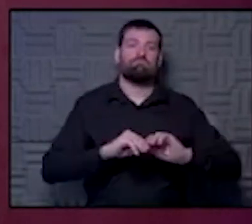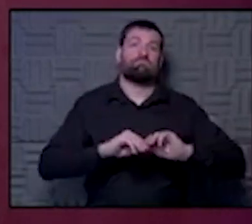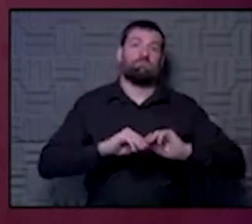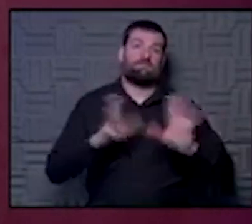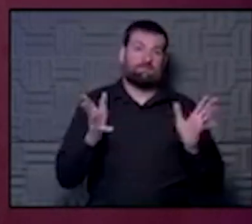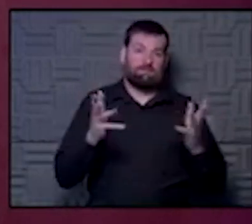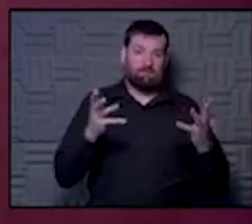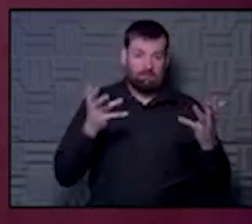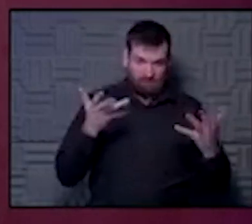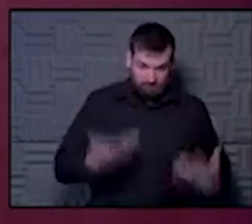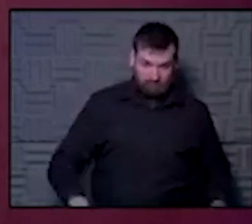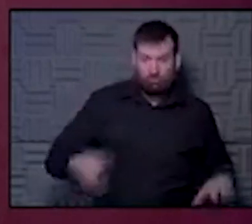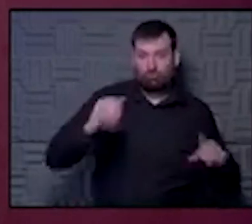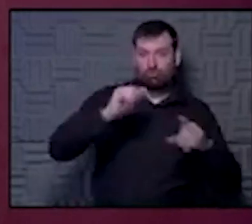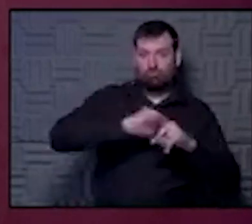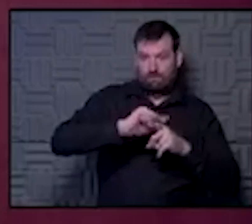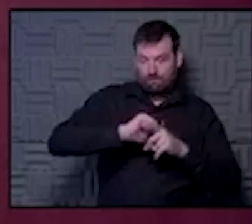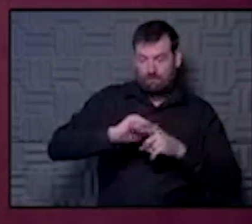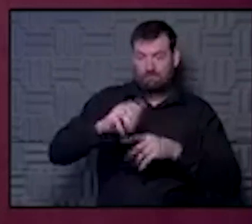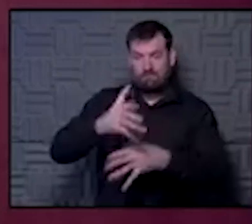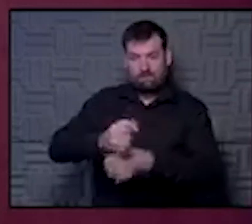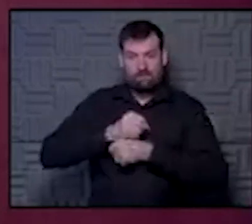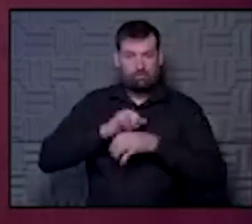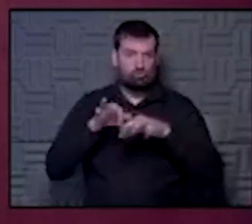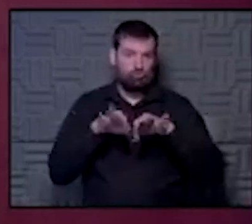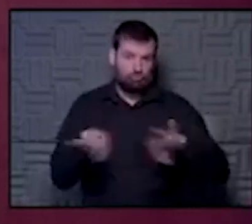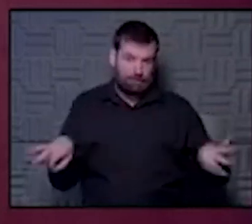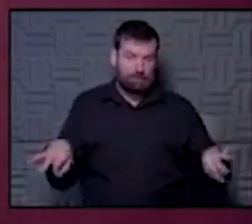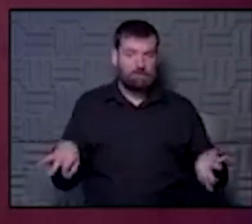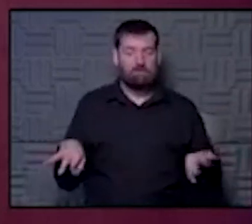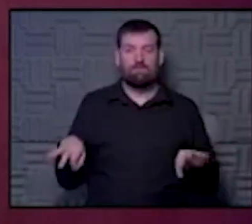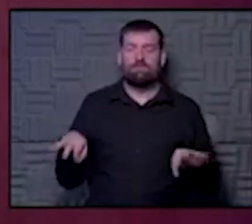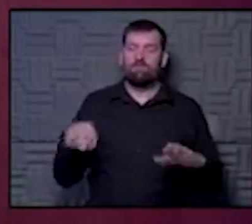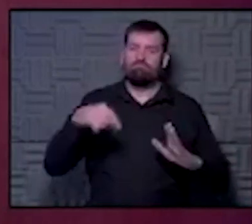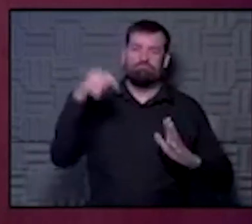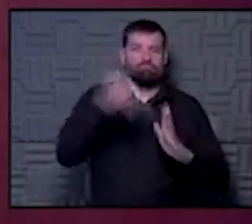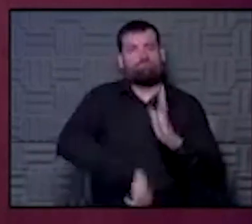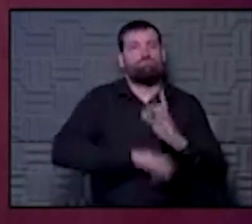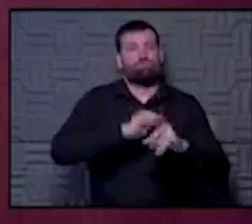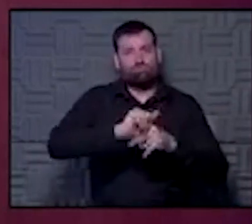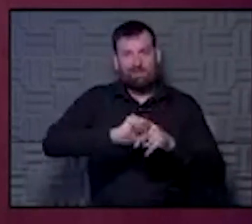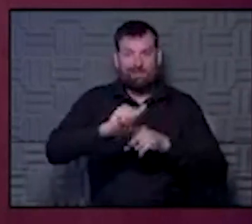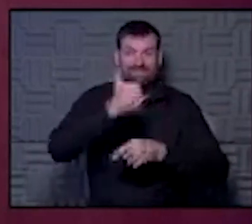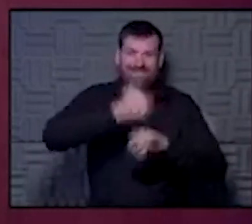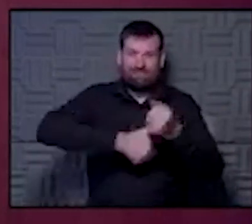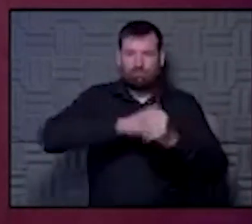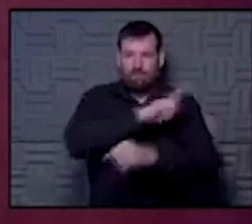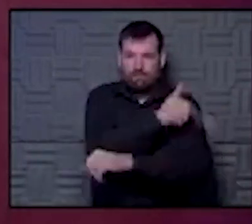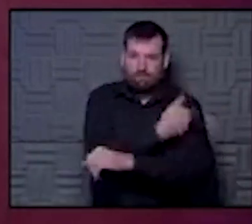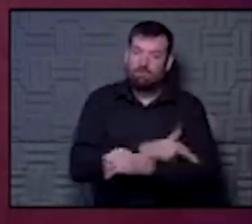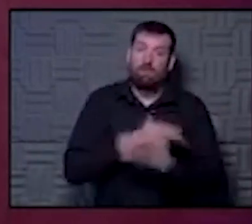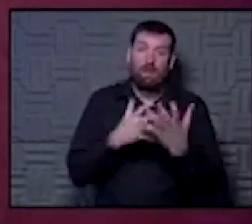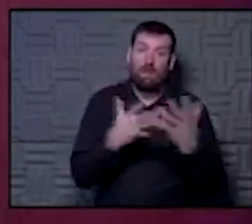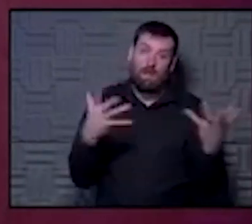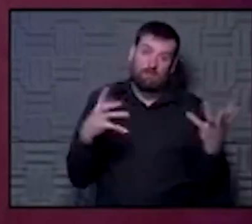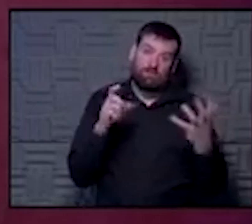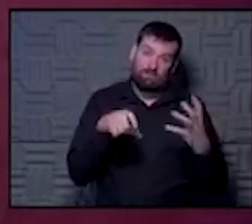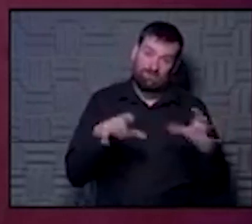you complete training and get your degree, then there's thorough training at every hospital, because there's a lot to learn,